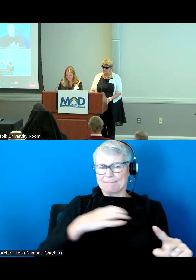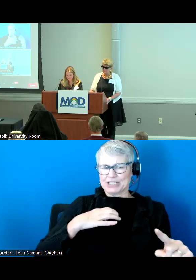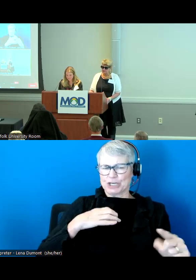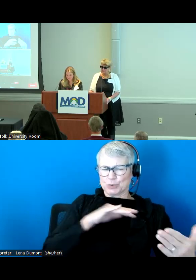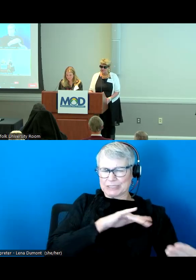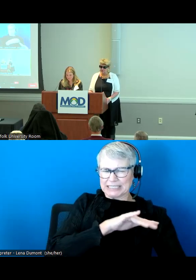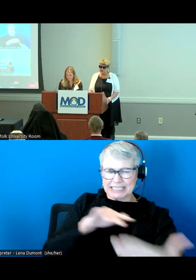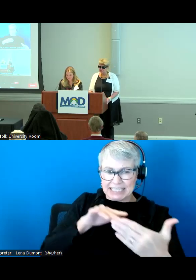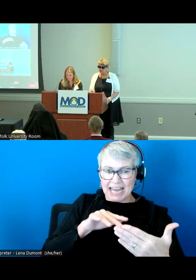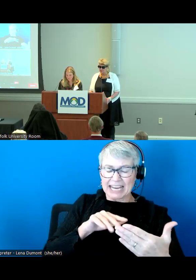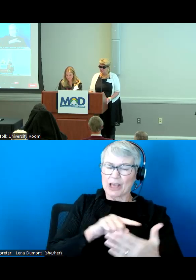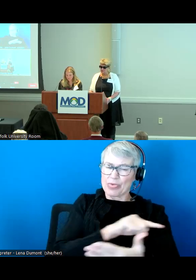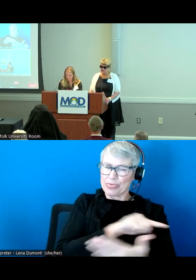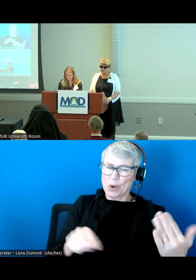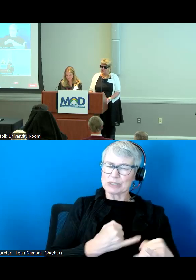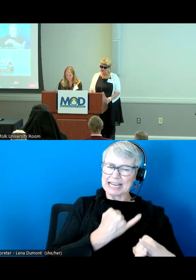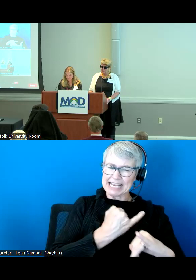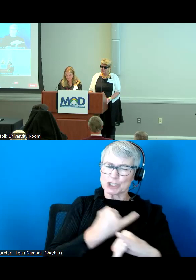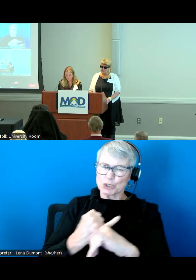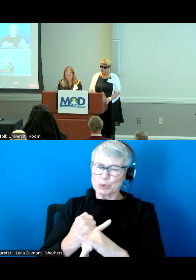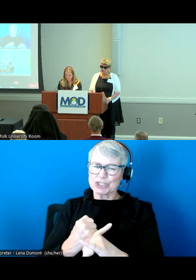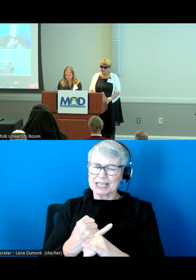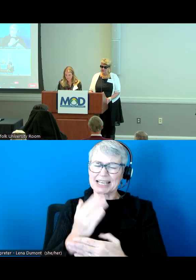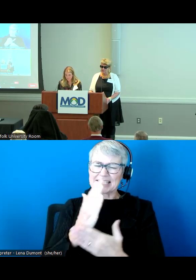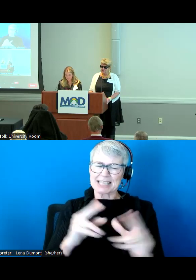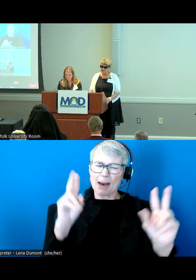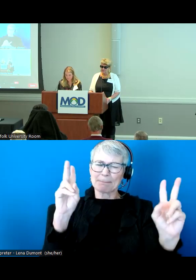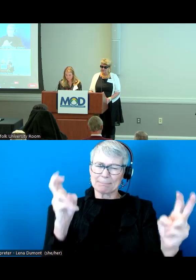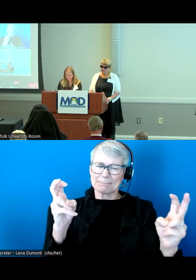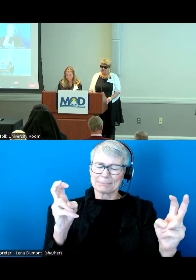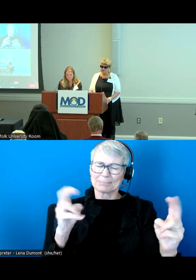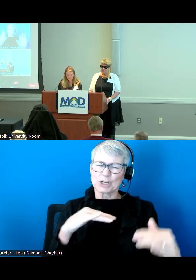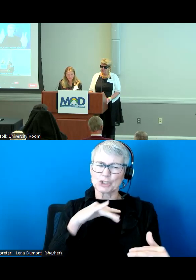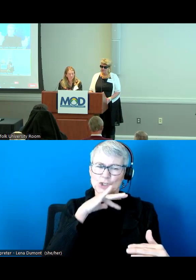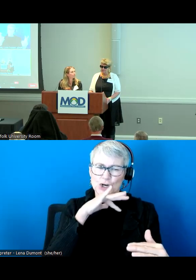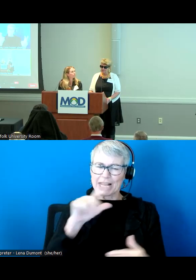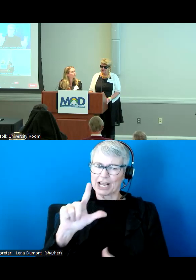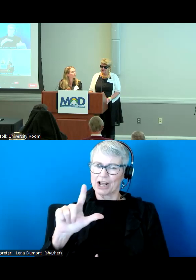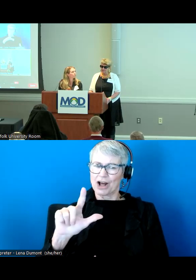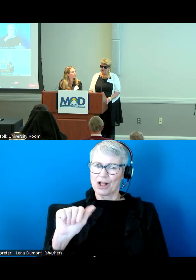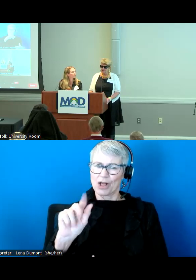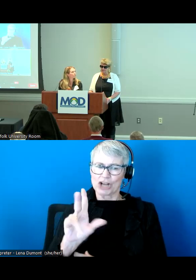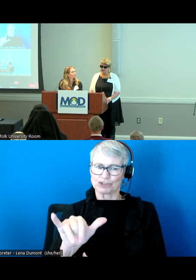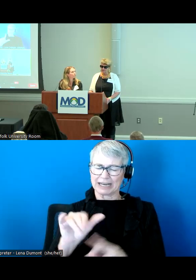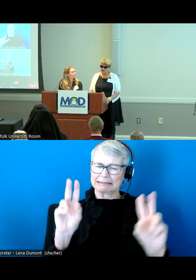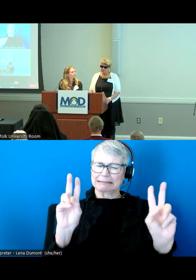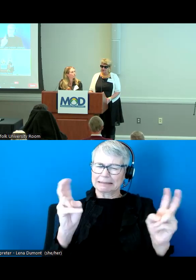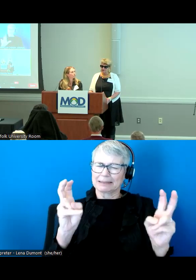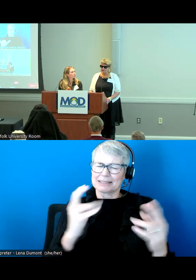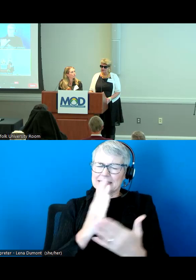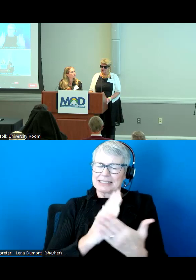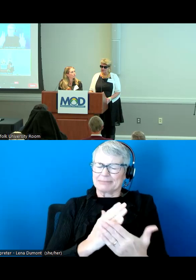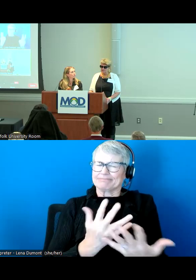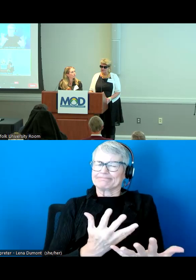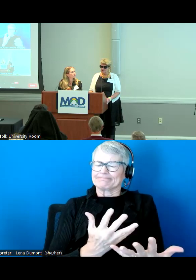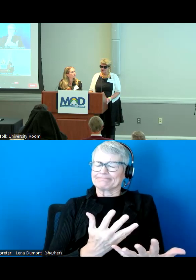some, you know, dirty laundry that will be looked at, and more to come. So that's one thing that's happening right now. We